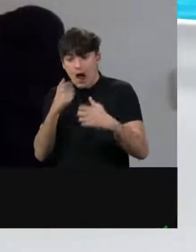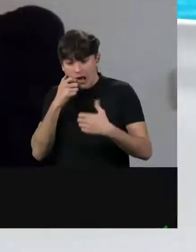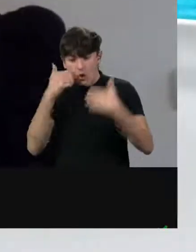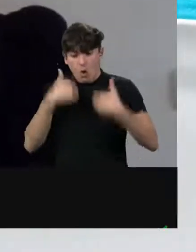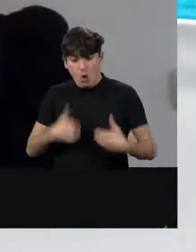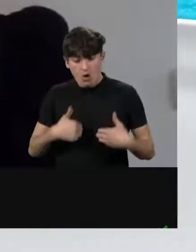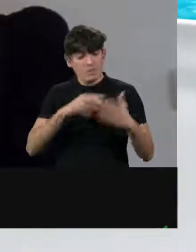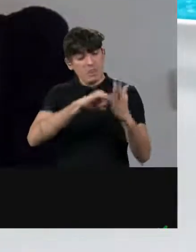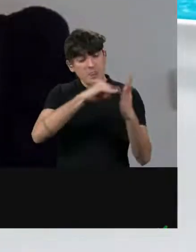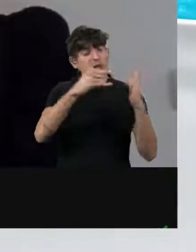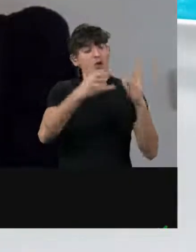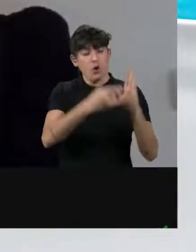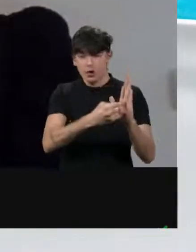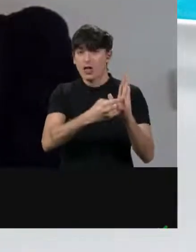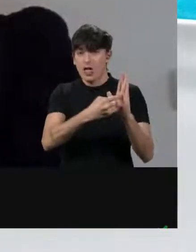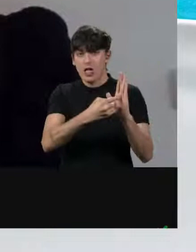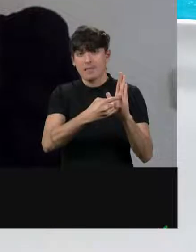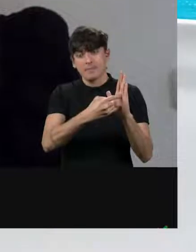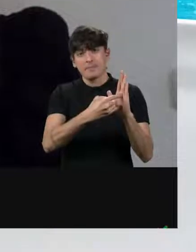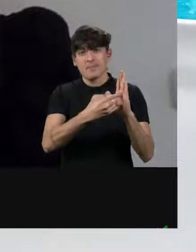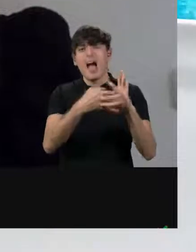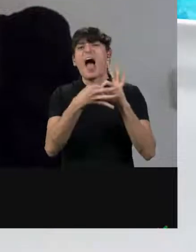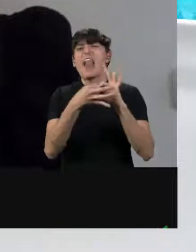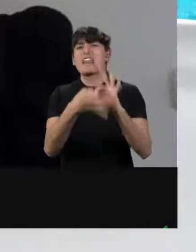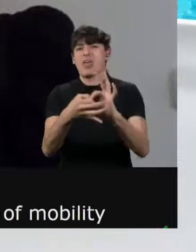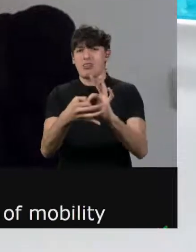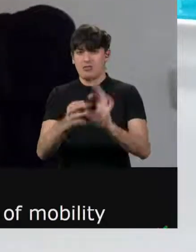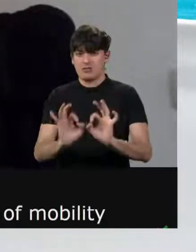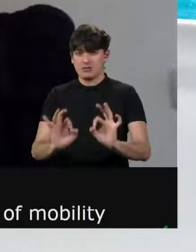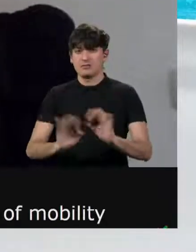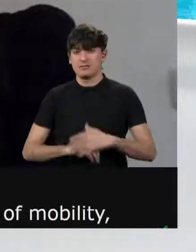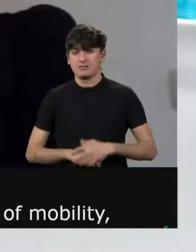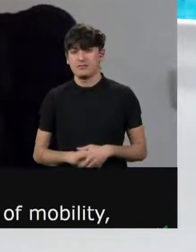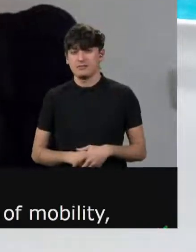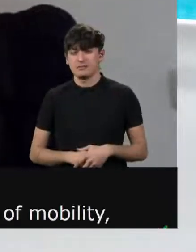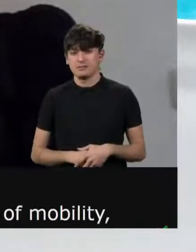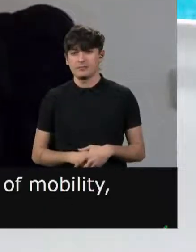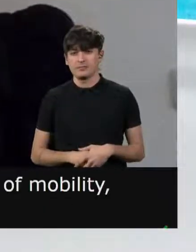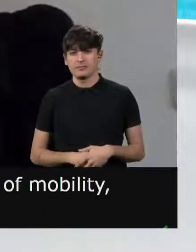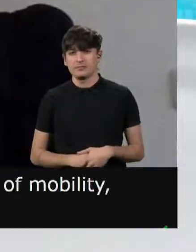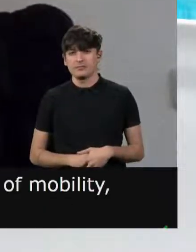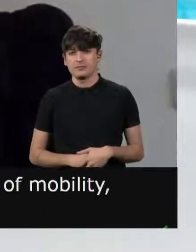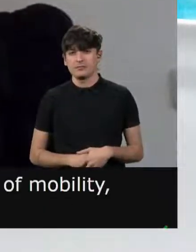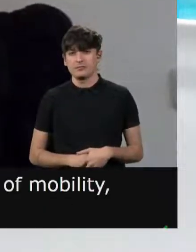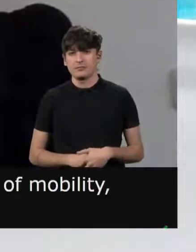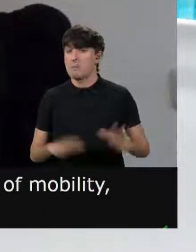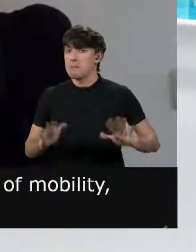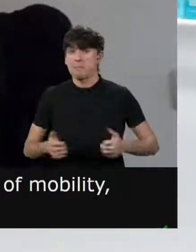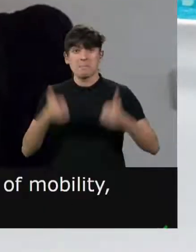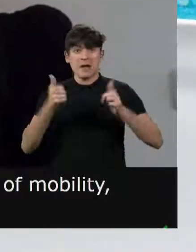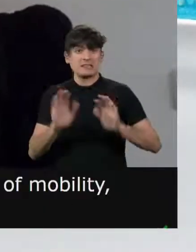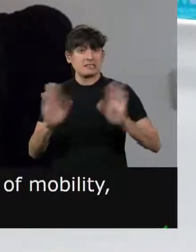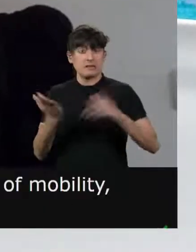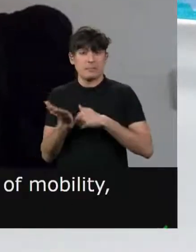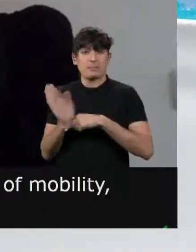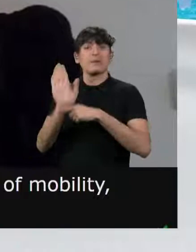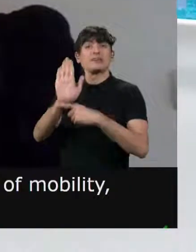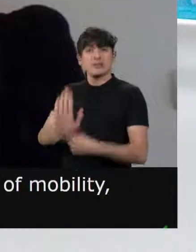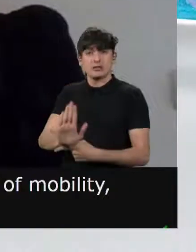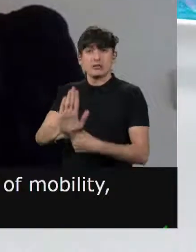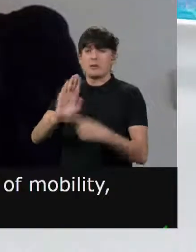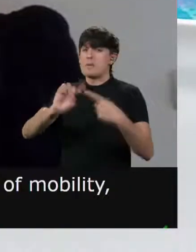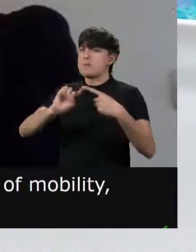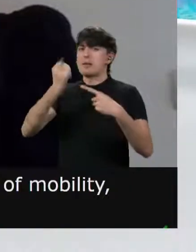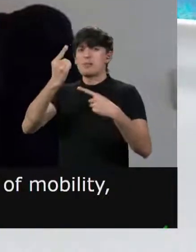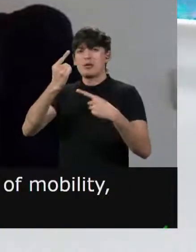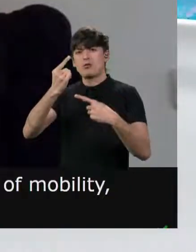mobility, technology is a great ally. So, without further ado, I'm going to